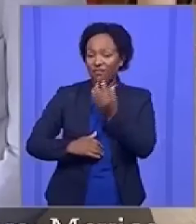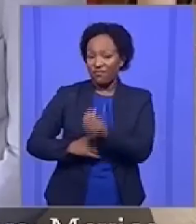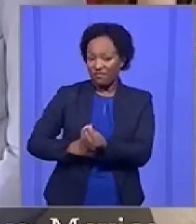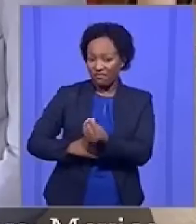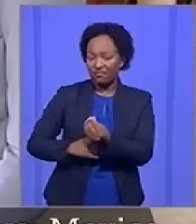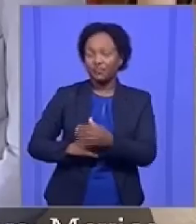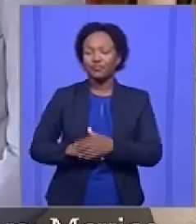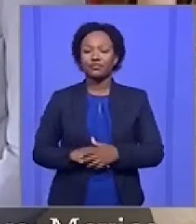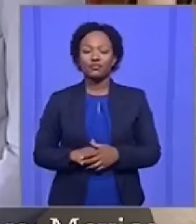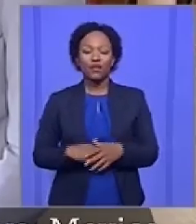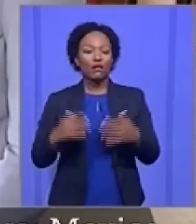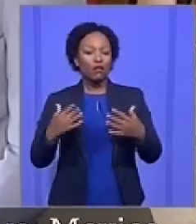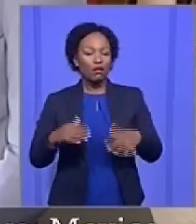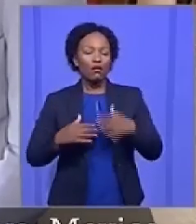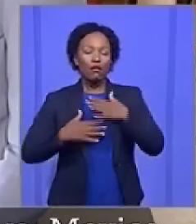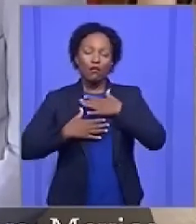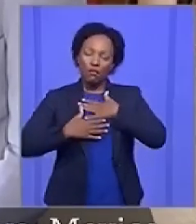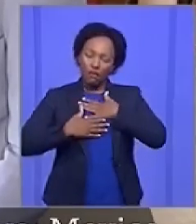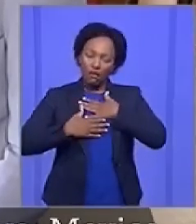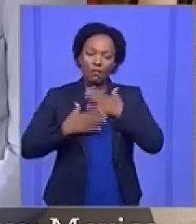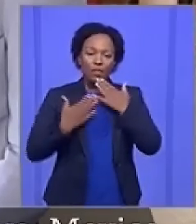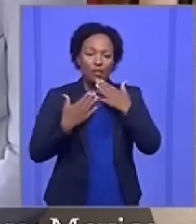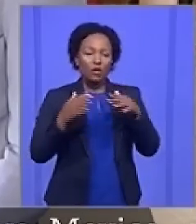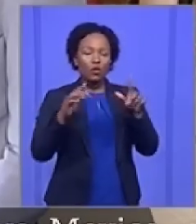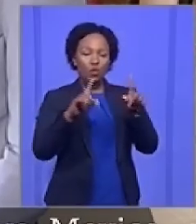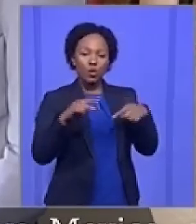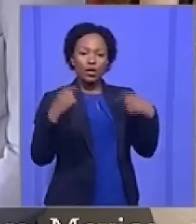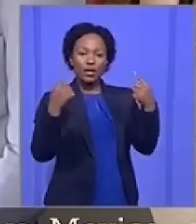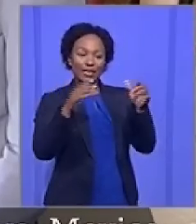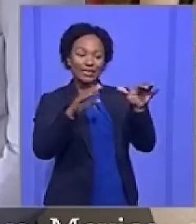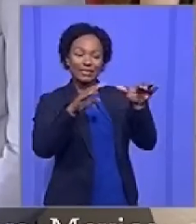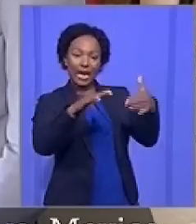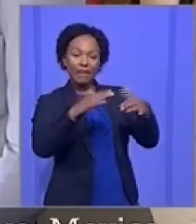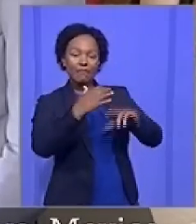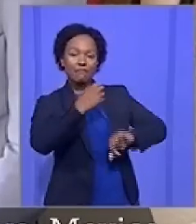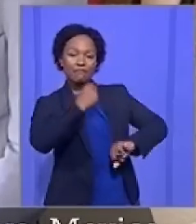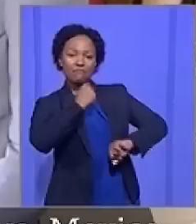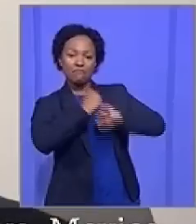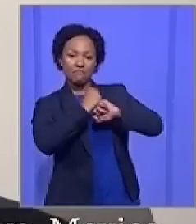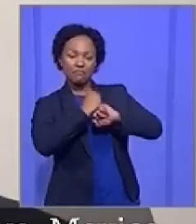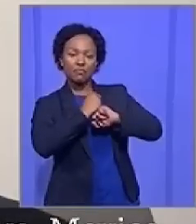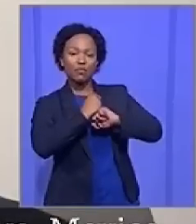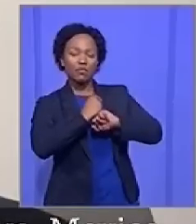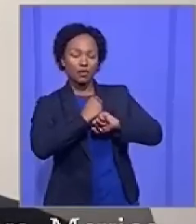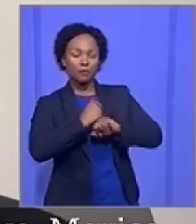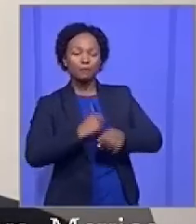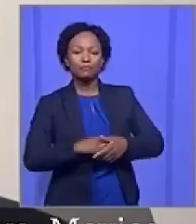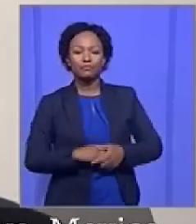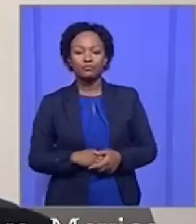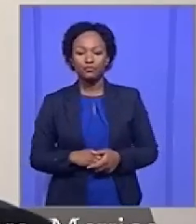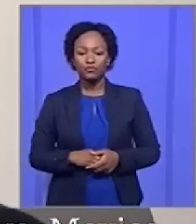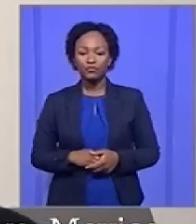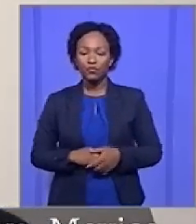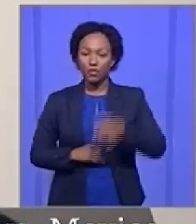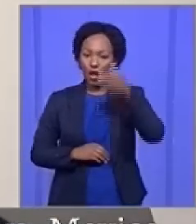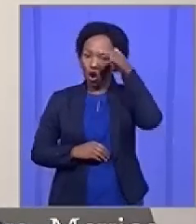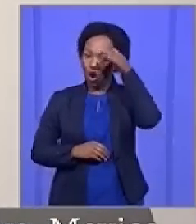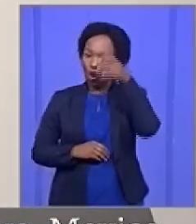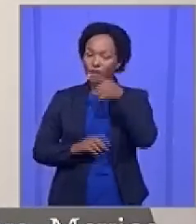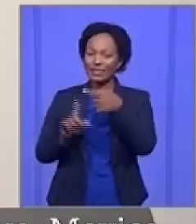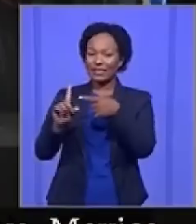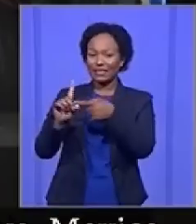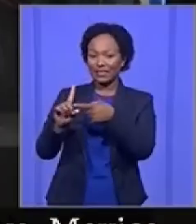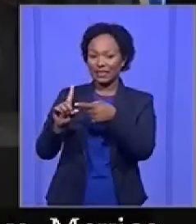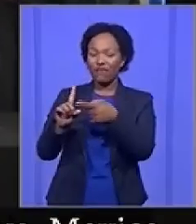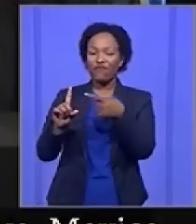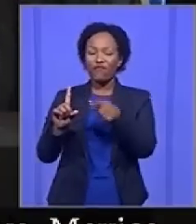and I'm very grateful for my team for backing me up, also from sparring for my own team. Motsamaisi wa Hadebe o re o na le tshepo